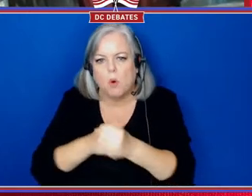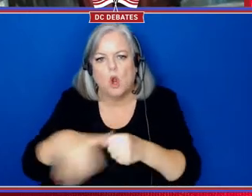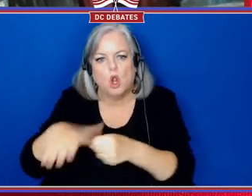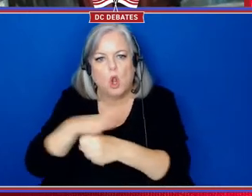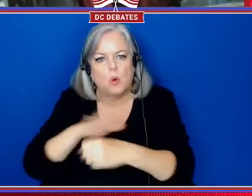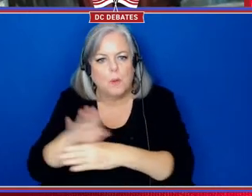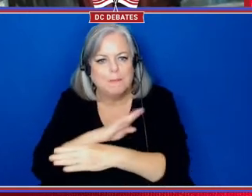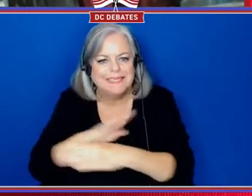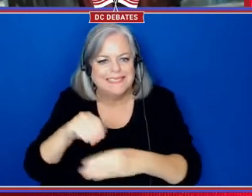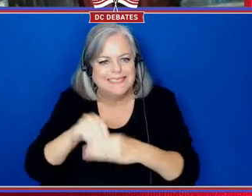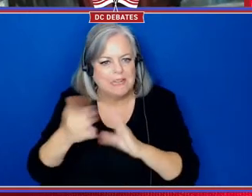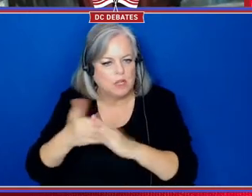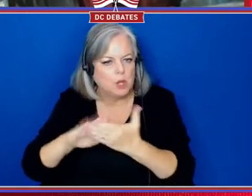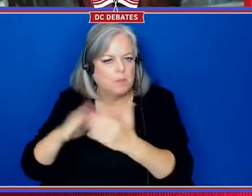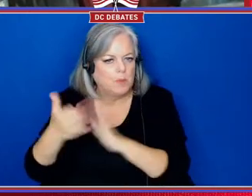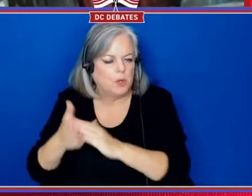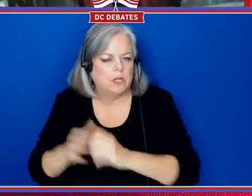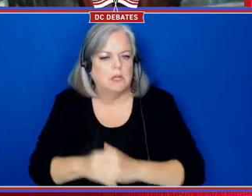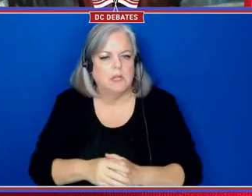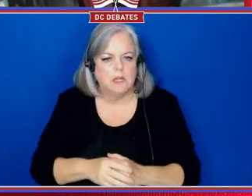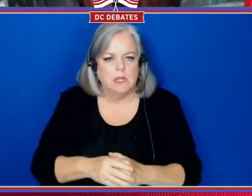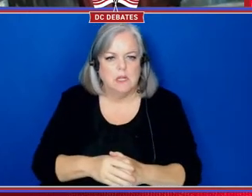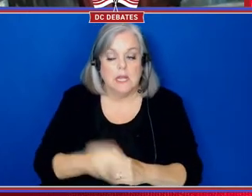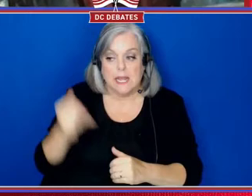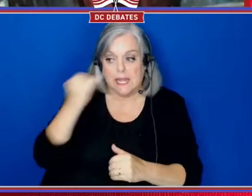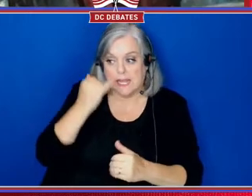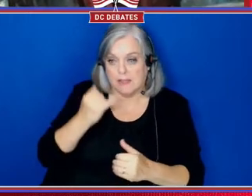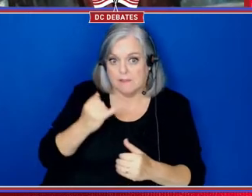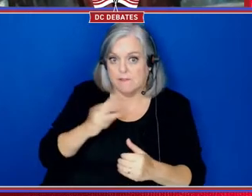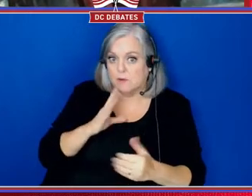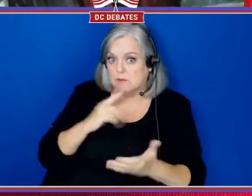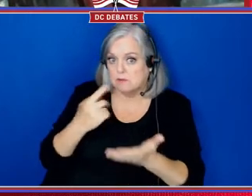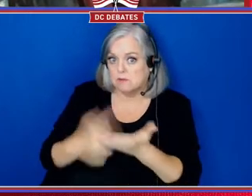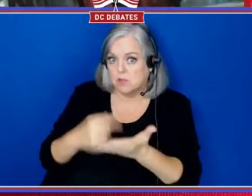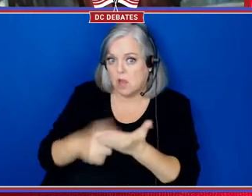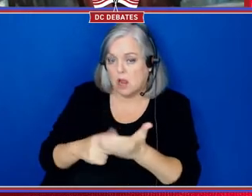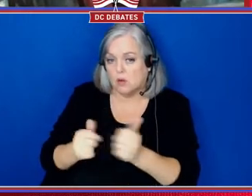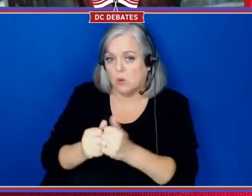to those Washington football teams and Washington Commanders